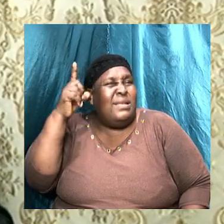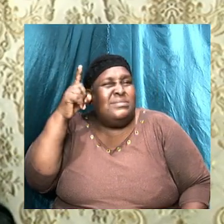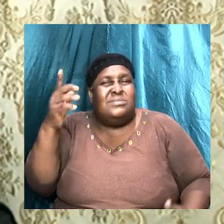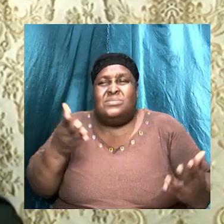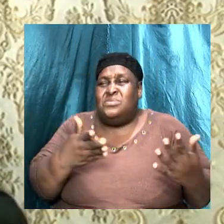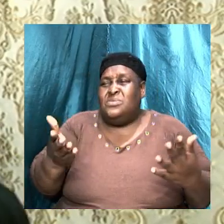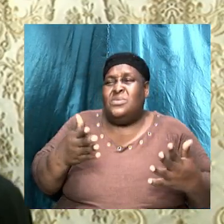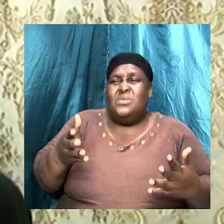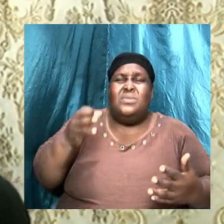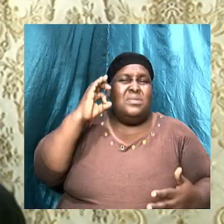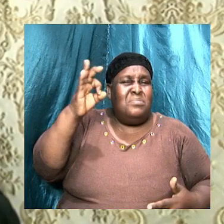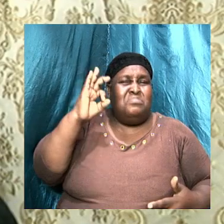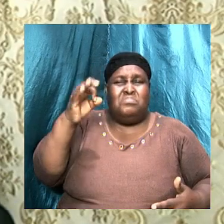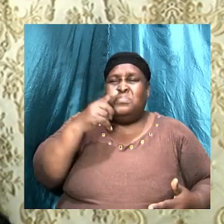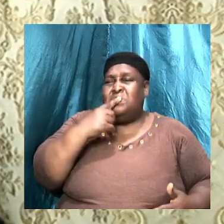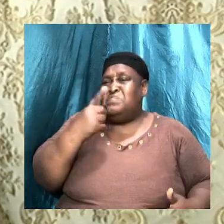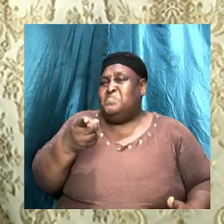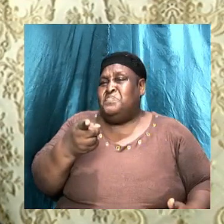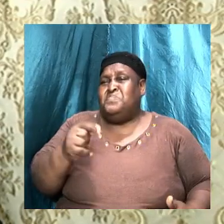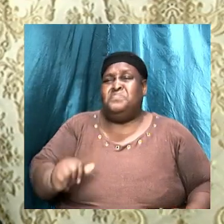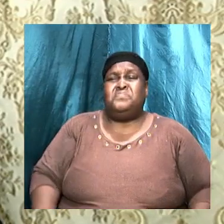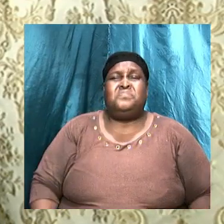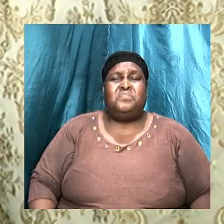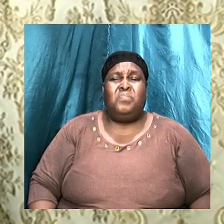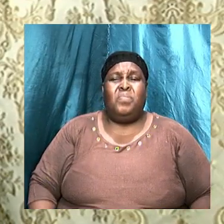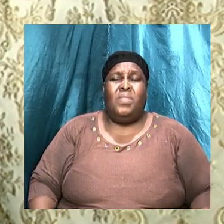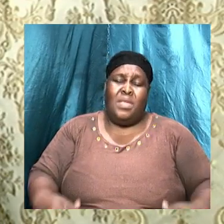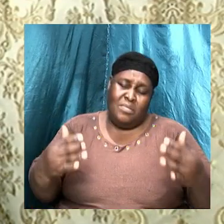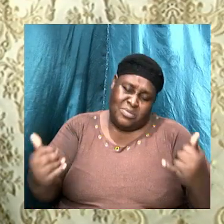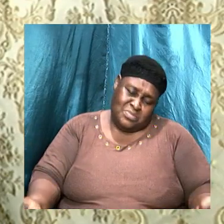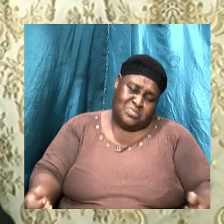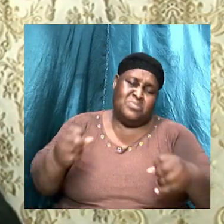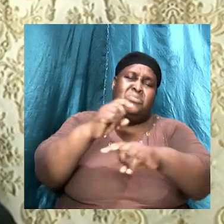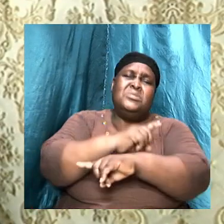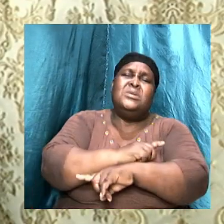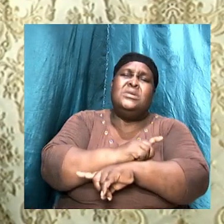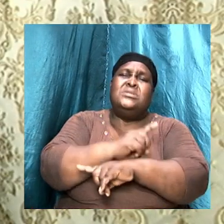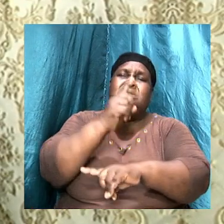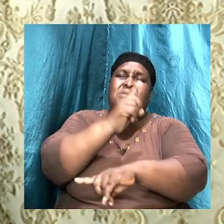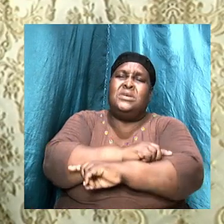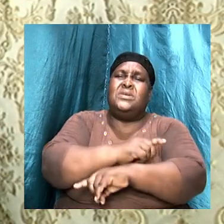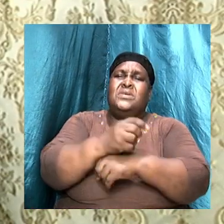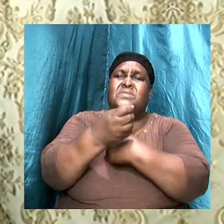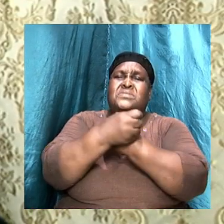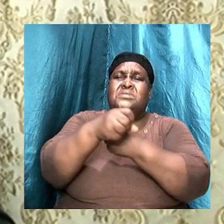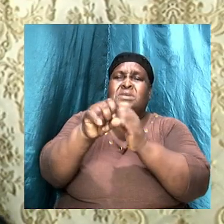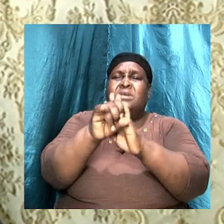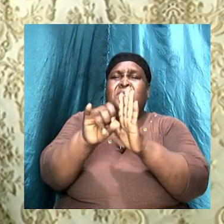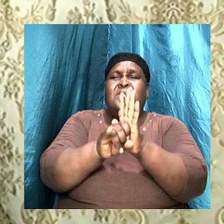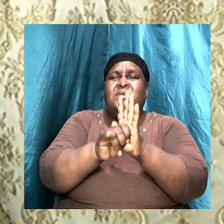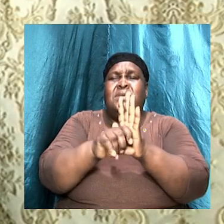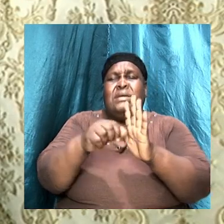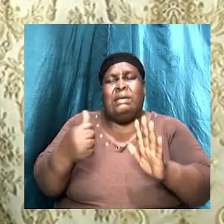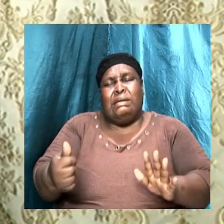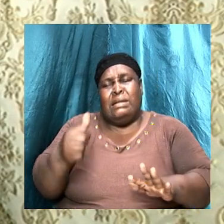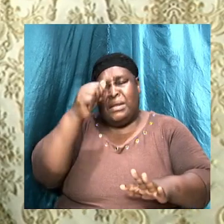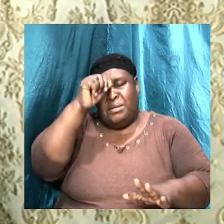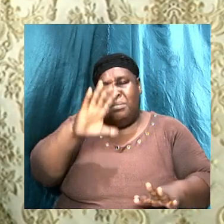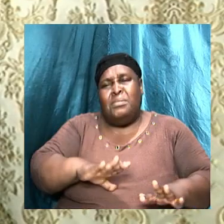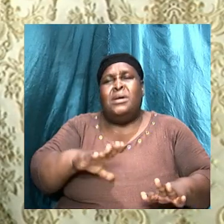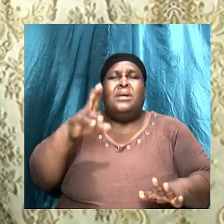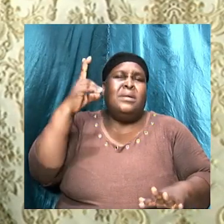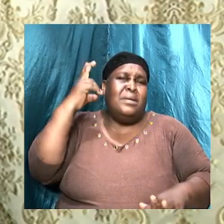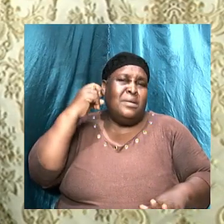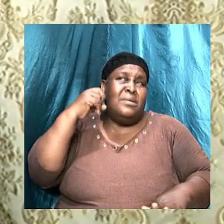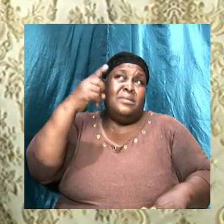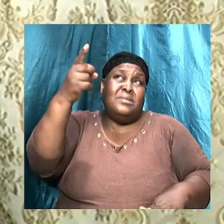Amen. But today is the day of salvation. If any man hear his voice, harden not